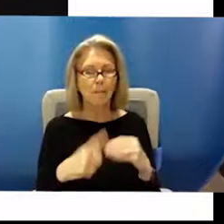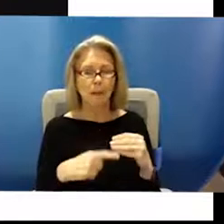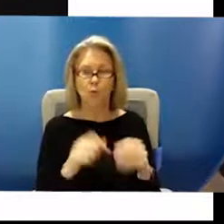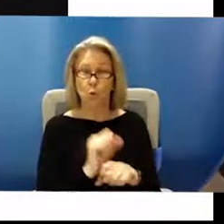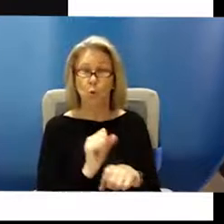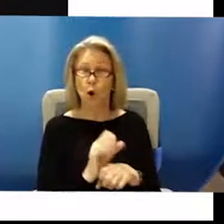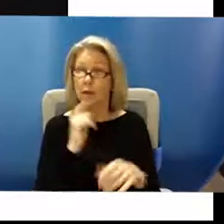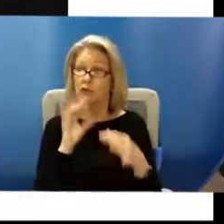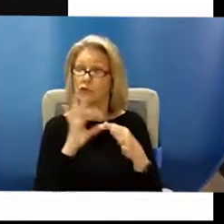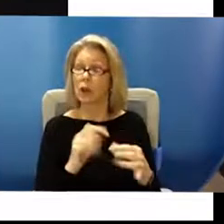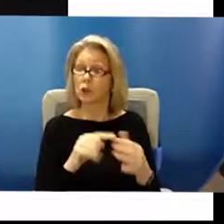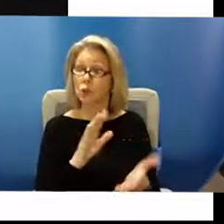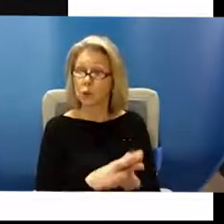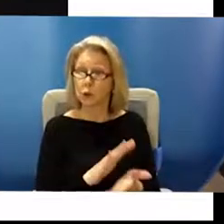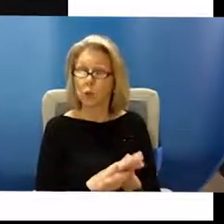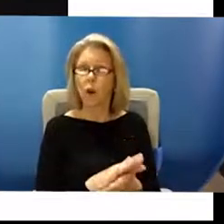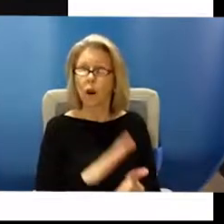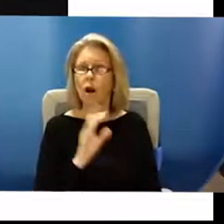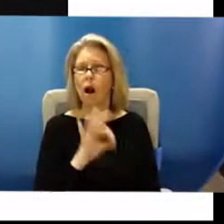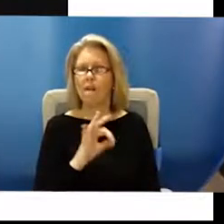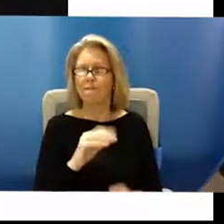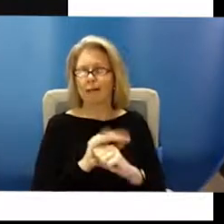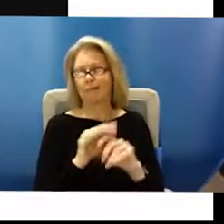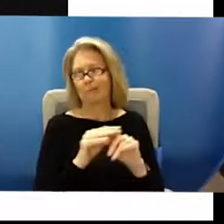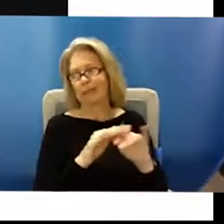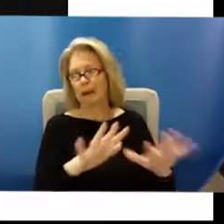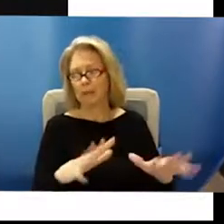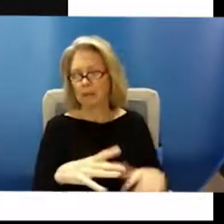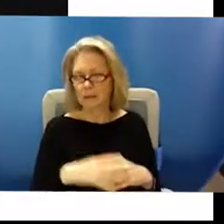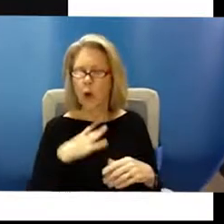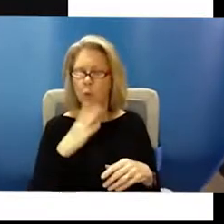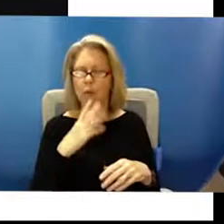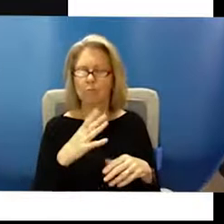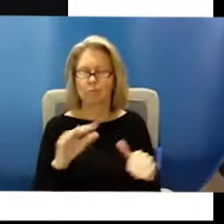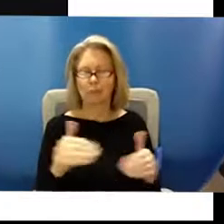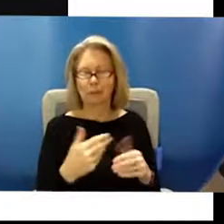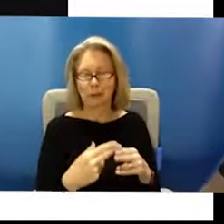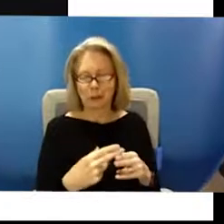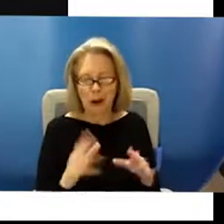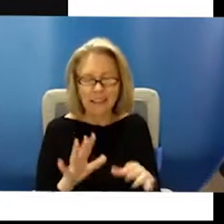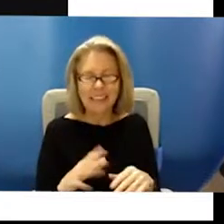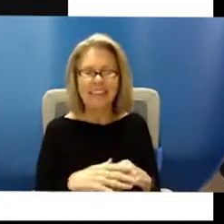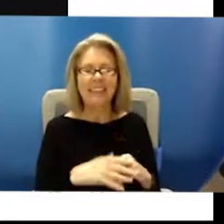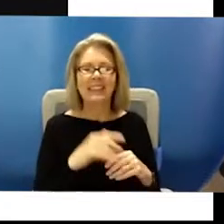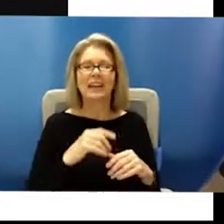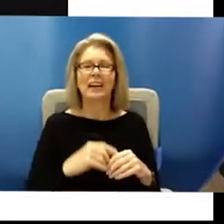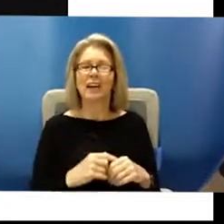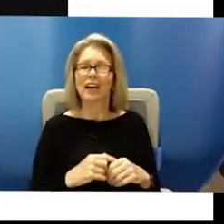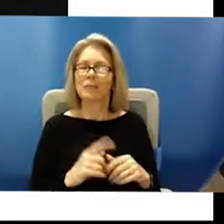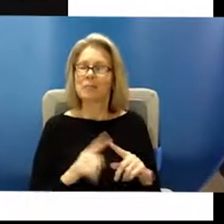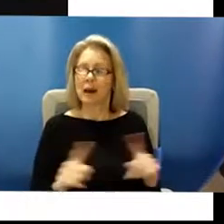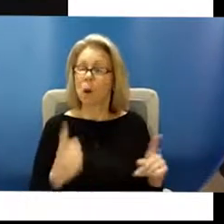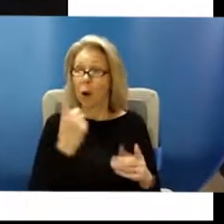briefly about a work that is related to the School of Pandemics, which I'll introduce shortly in this very brief 15 minutes